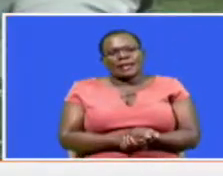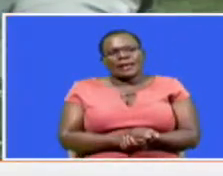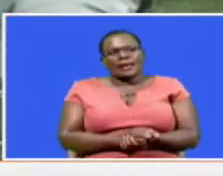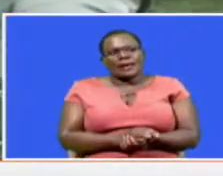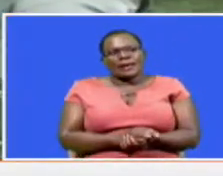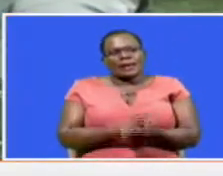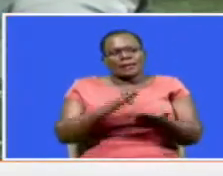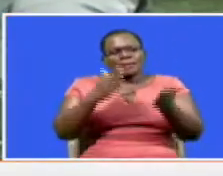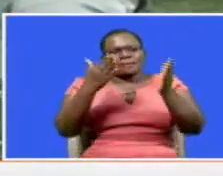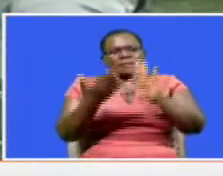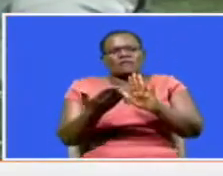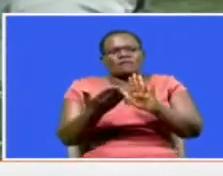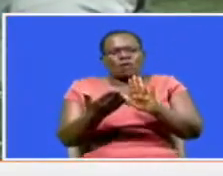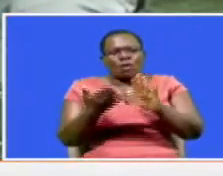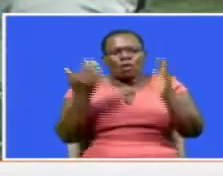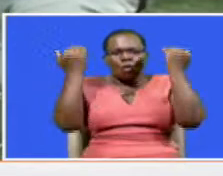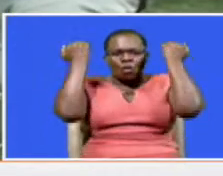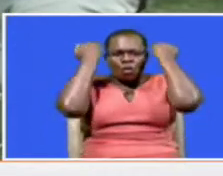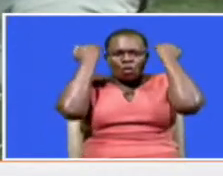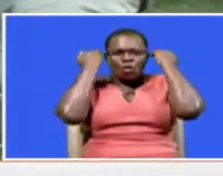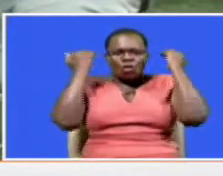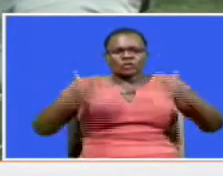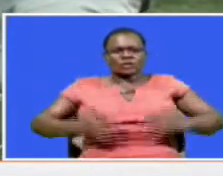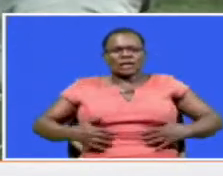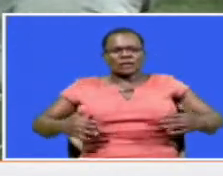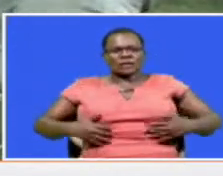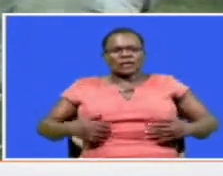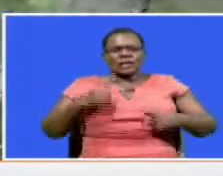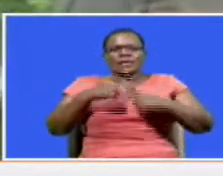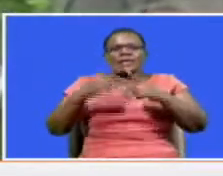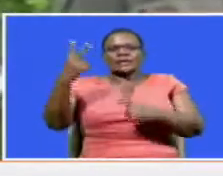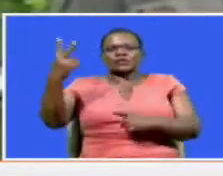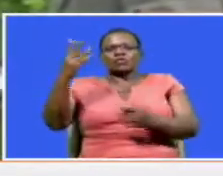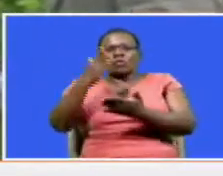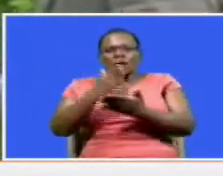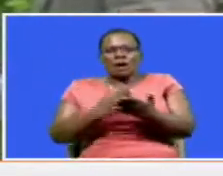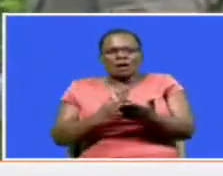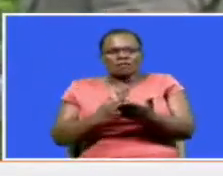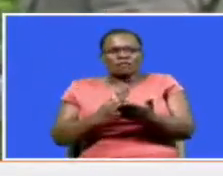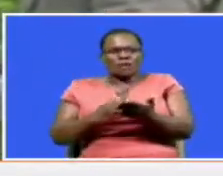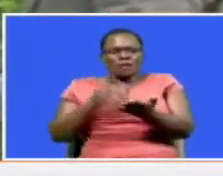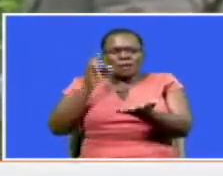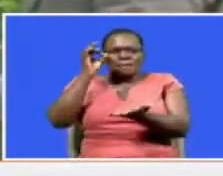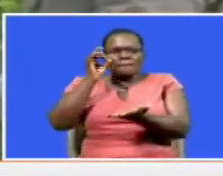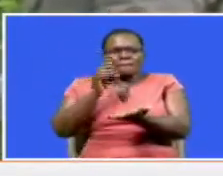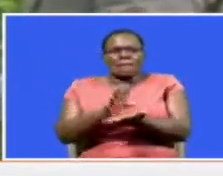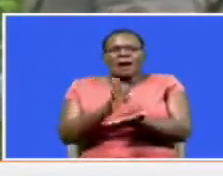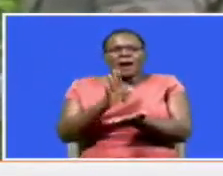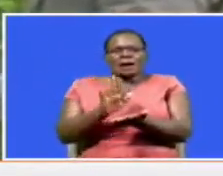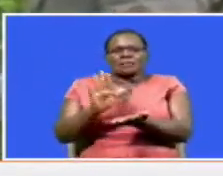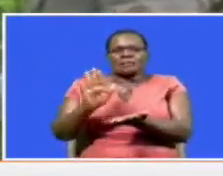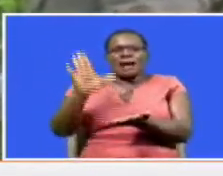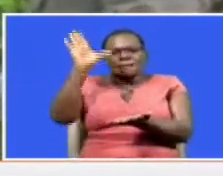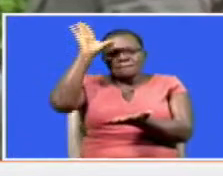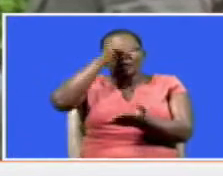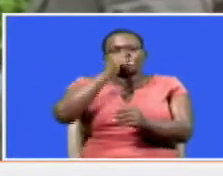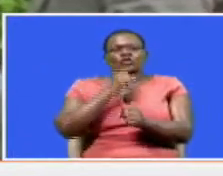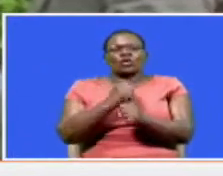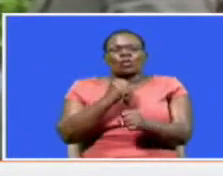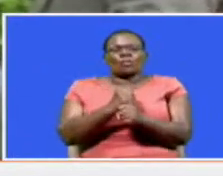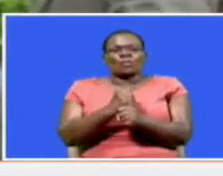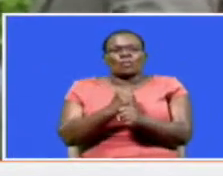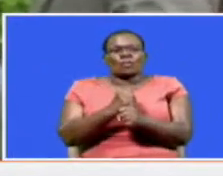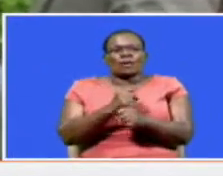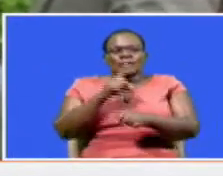was arraigned before a Garissa court, and after 2.5 years, they were indicted for having been absent from their place of